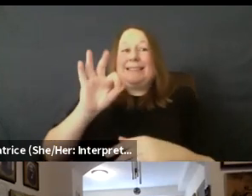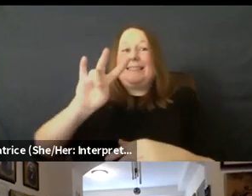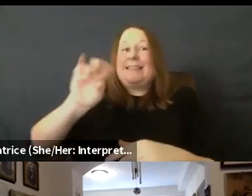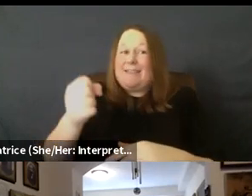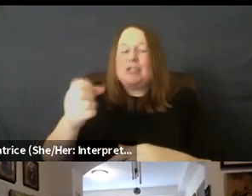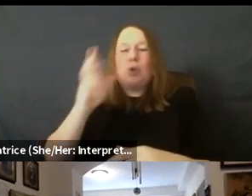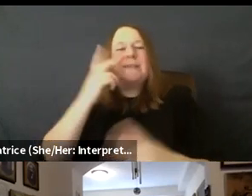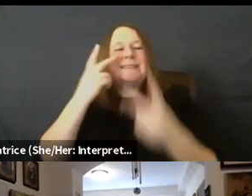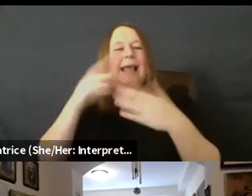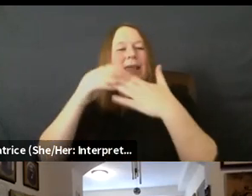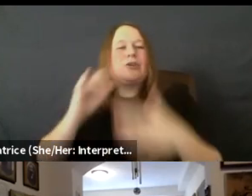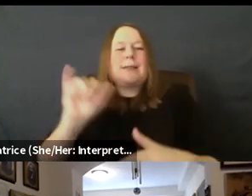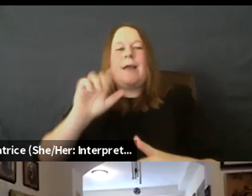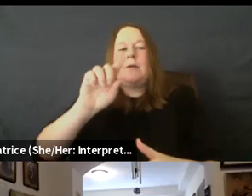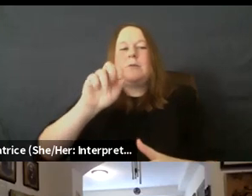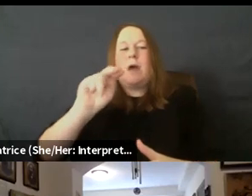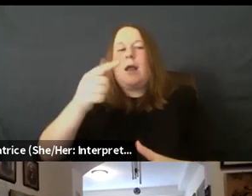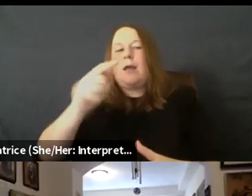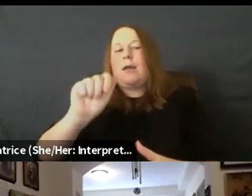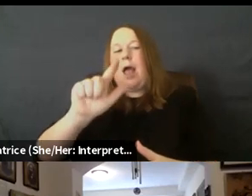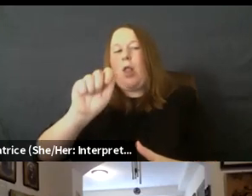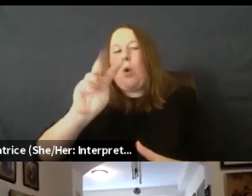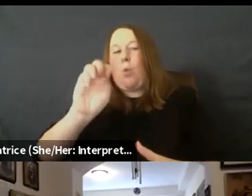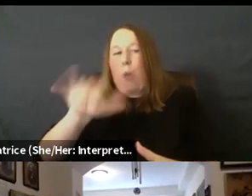you see leaders like Don Galloway,